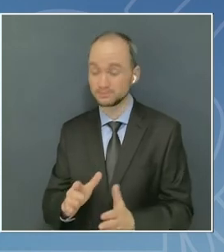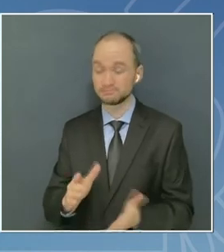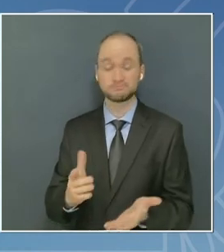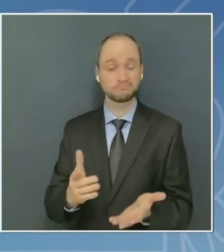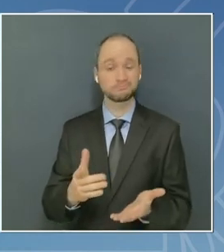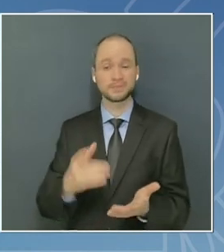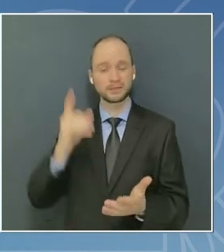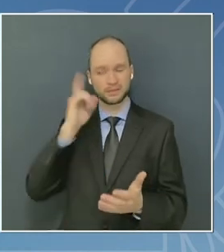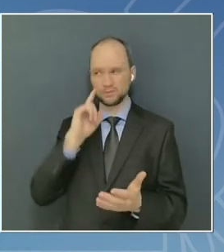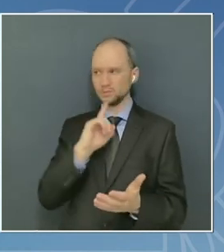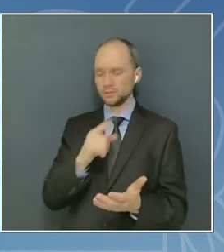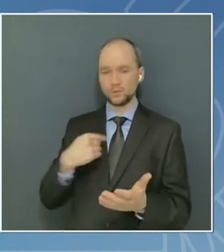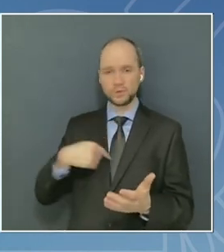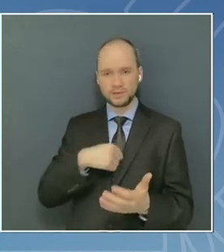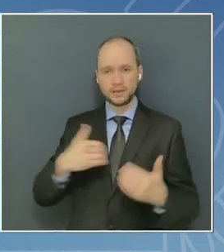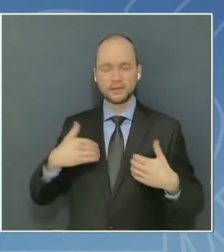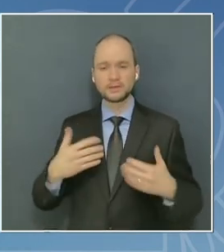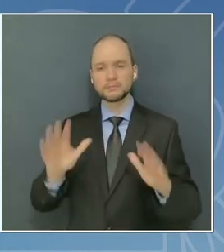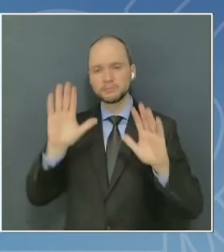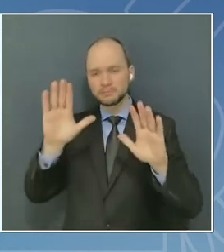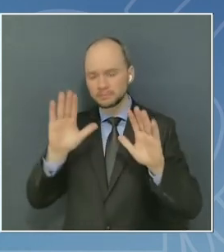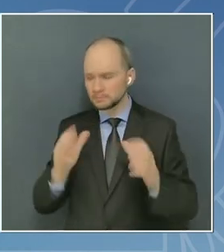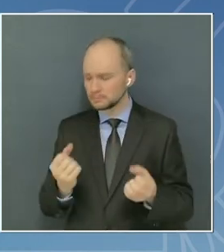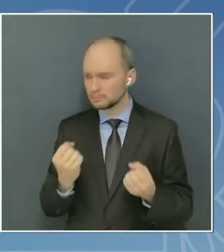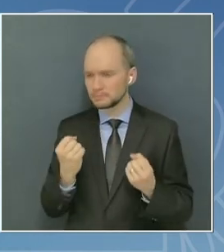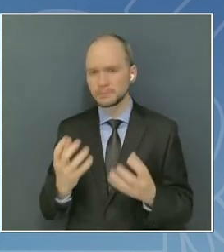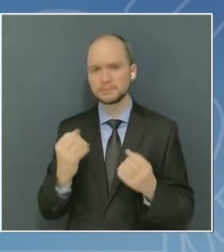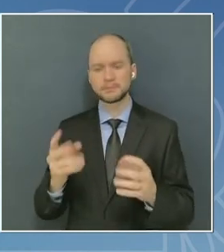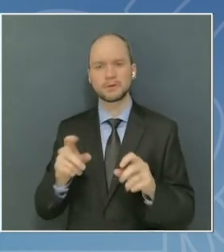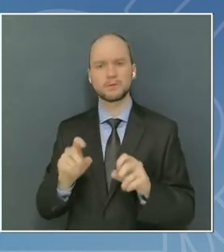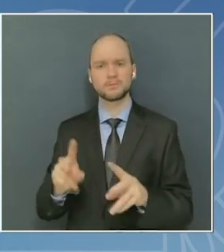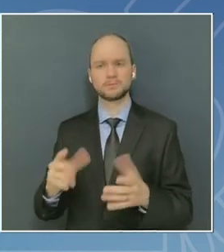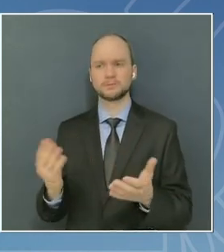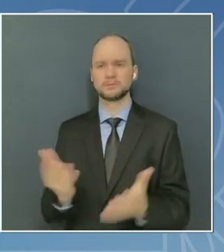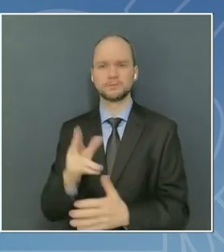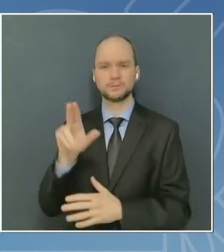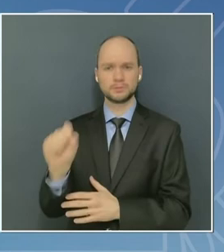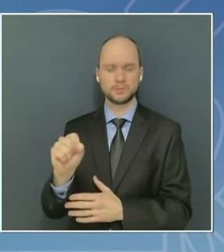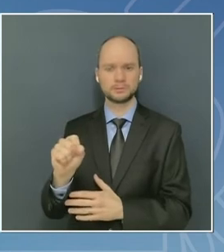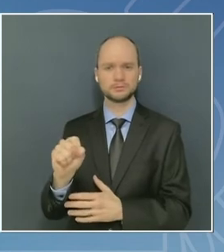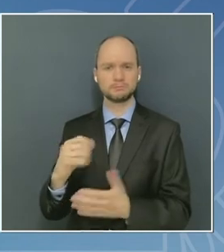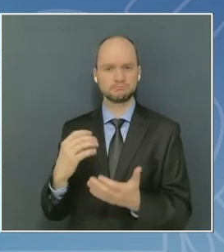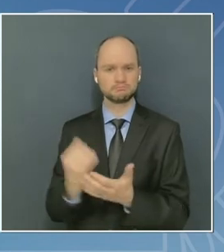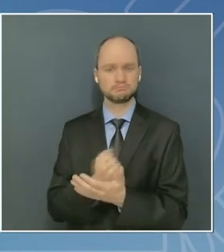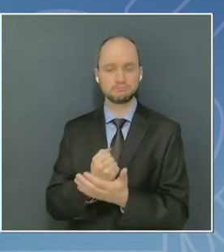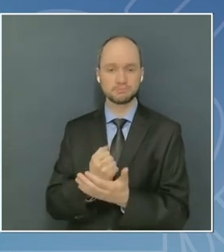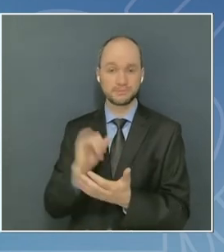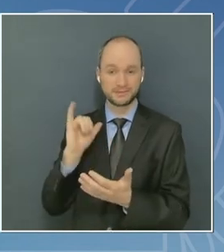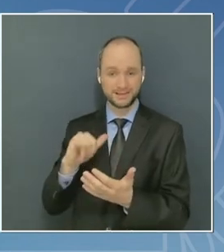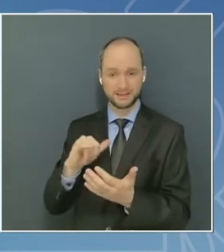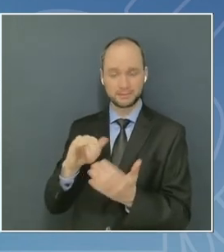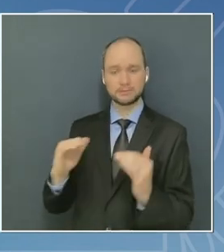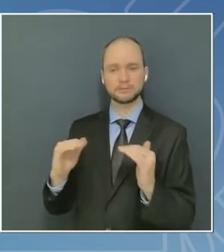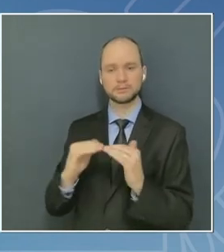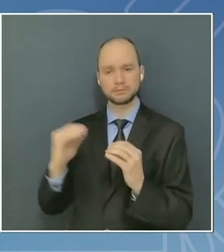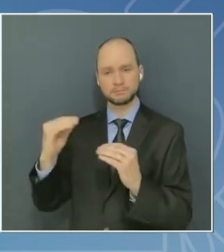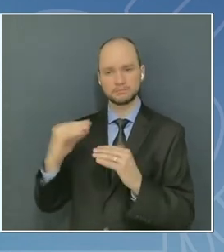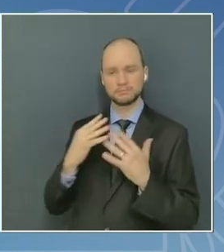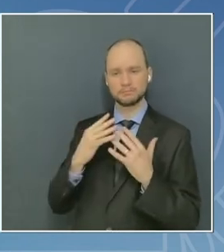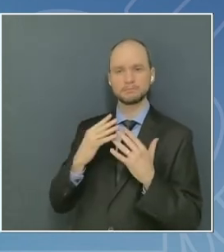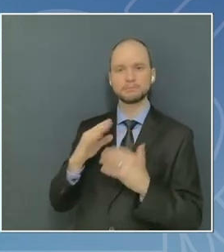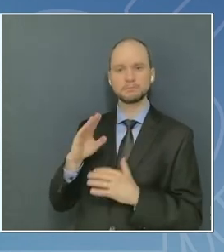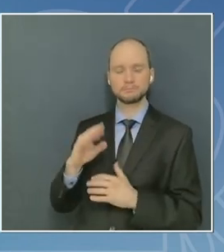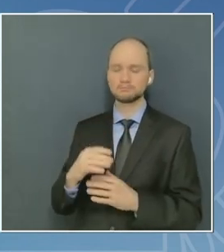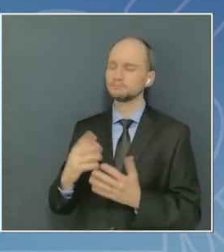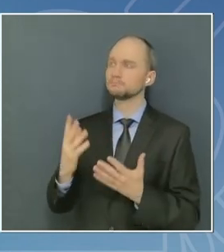so much opportunity. It's an incredible blessing. I know I feel very blessed. And I think that when you start small, and then